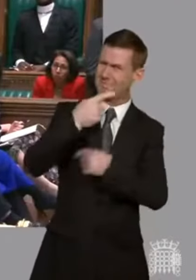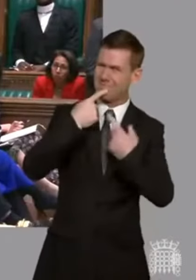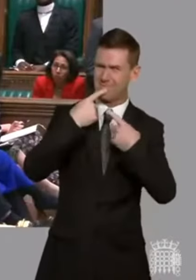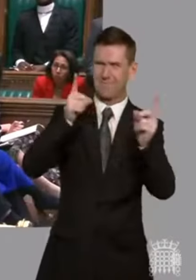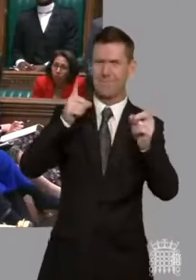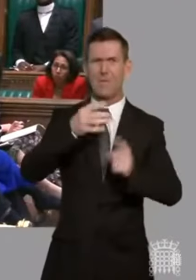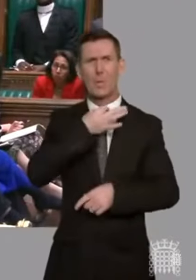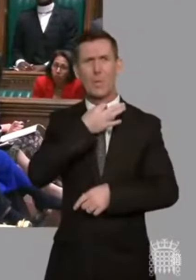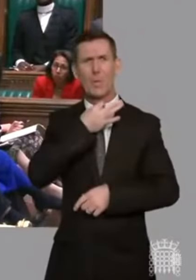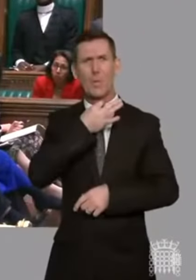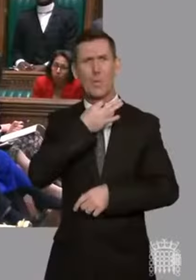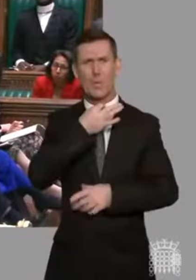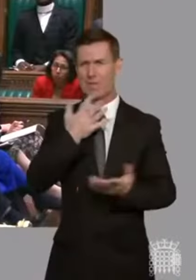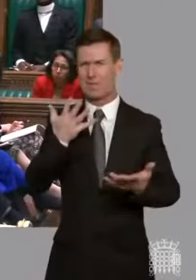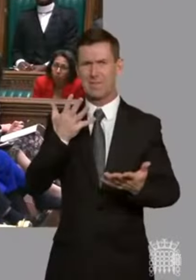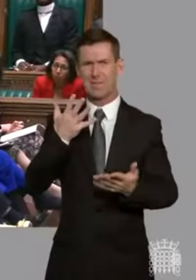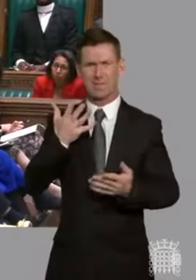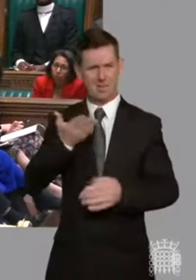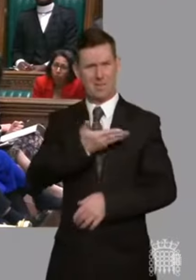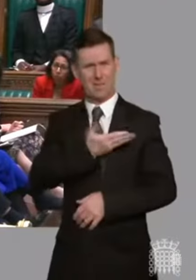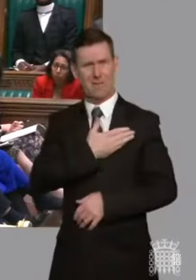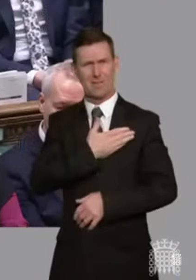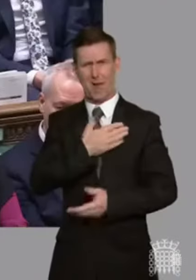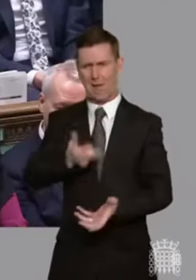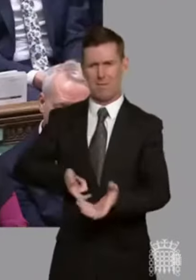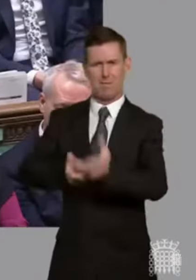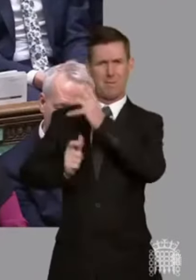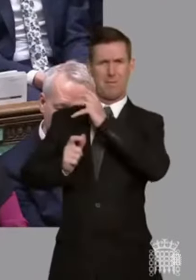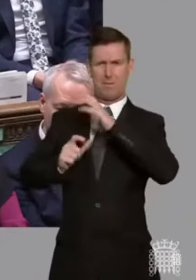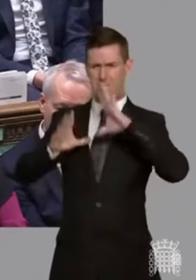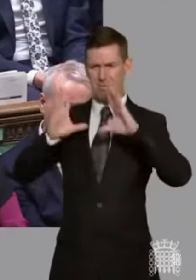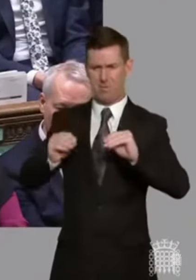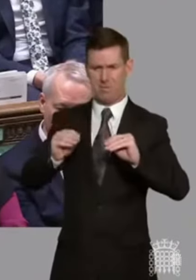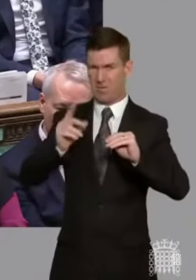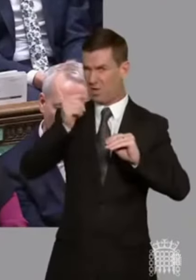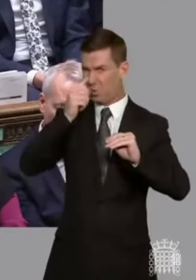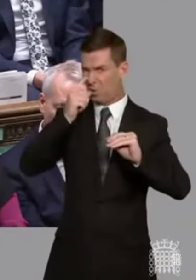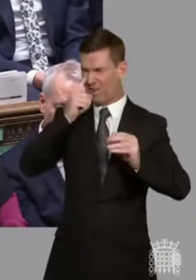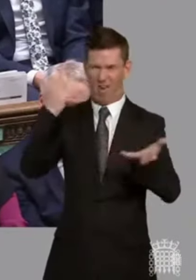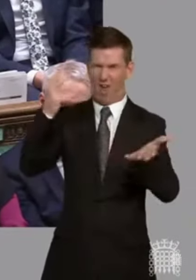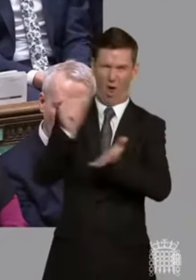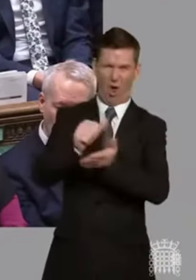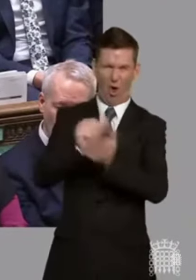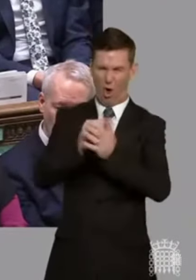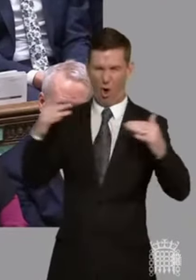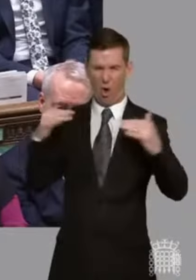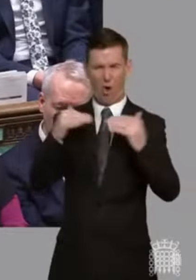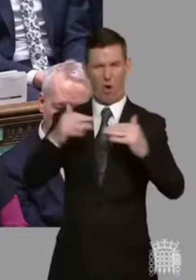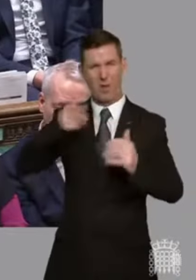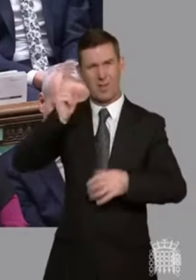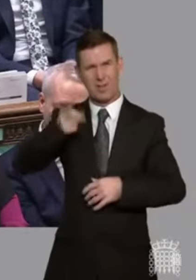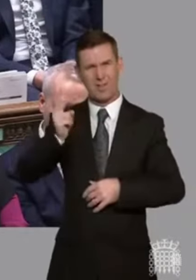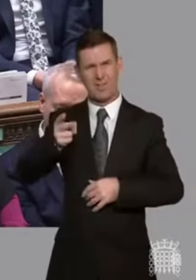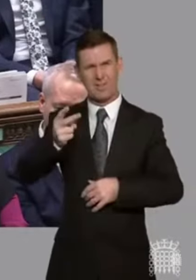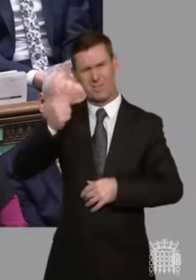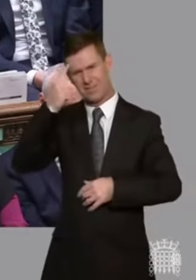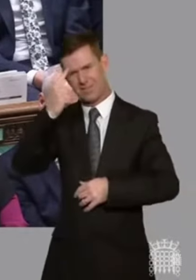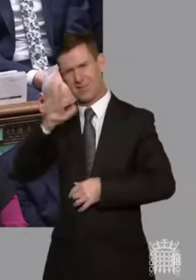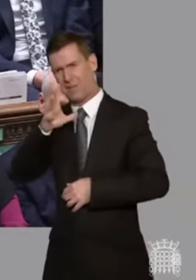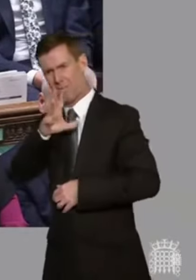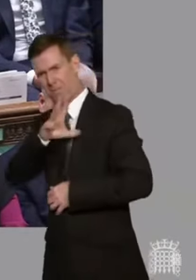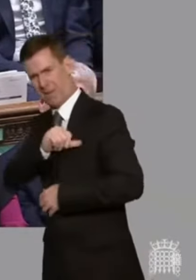both Palestinians and Israelis? I'm glad that the Foreign Secretary has confirmed that the government's position is still